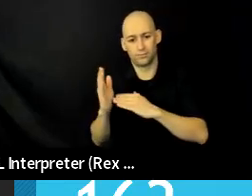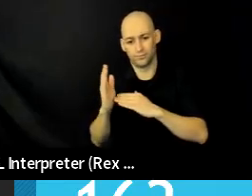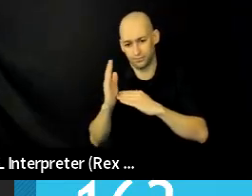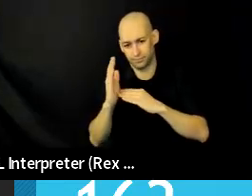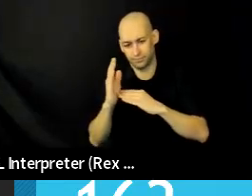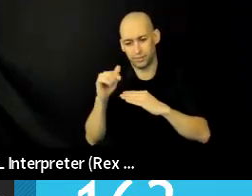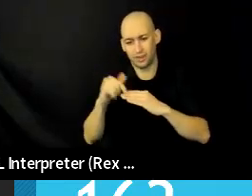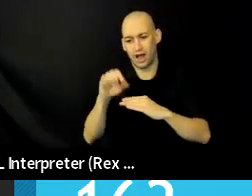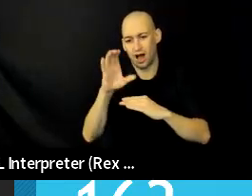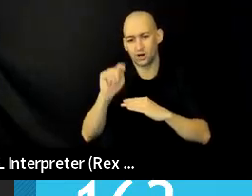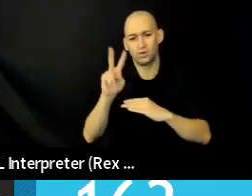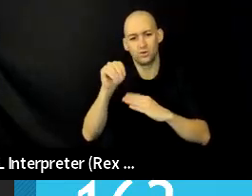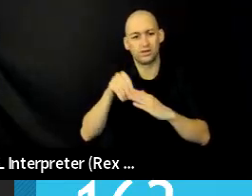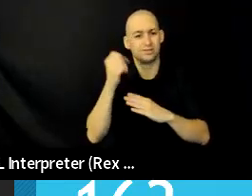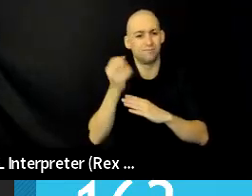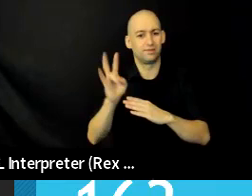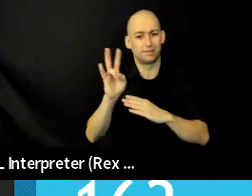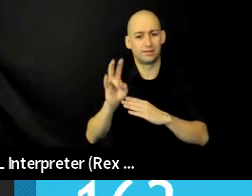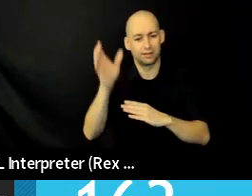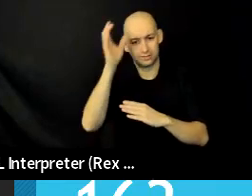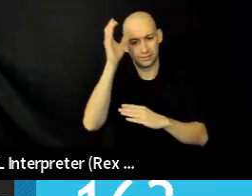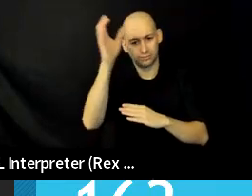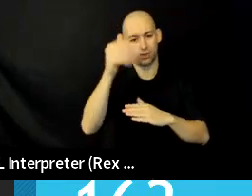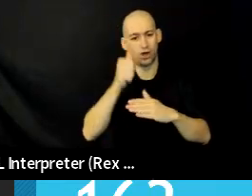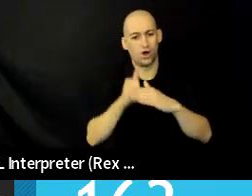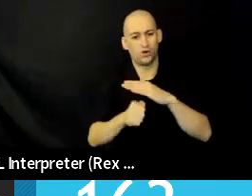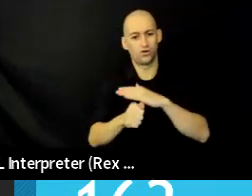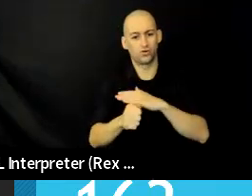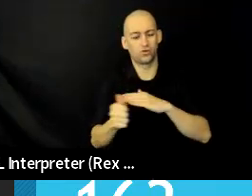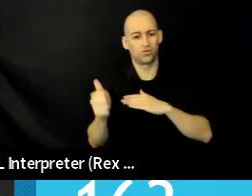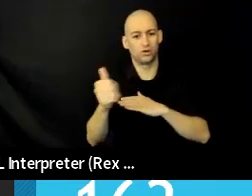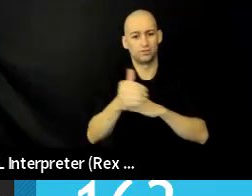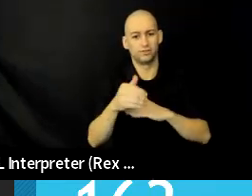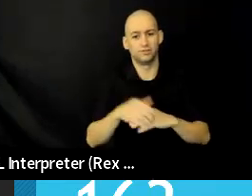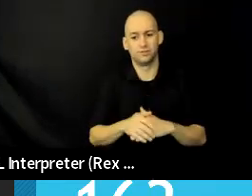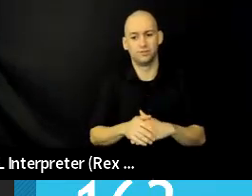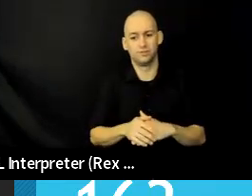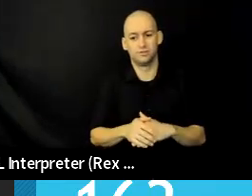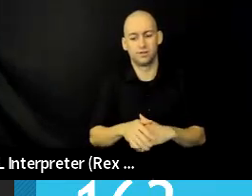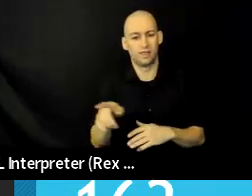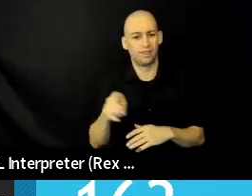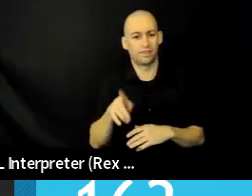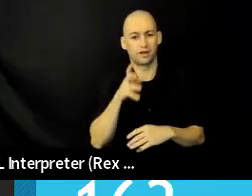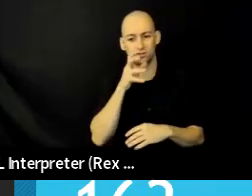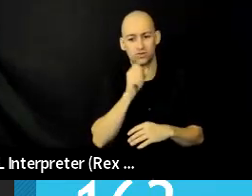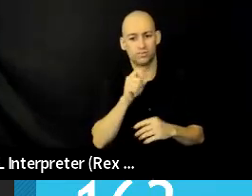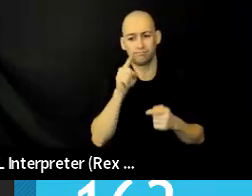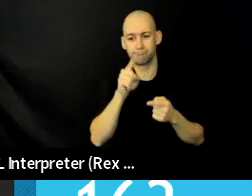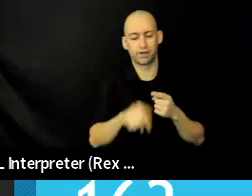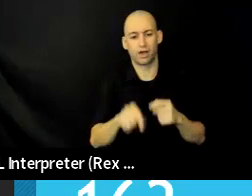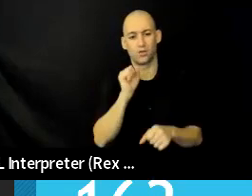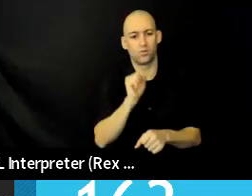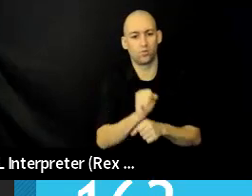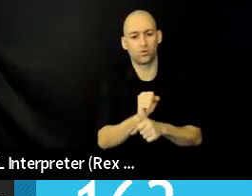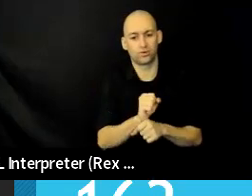of 2017, a conceptual undercrossing, which they assumed could not work